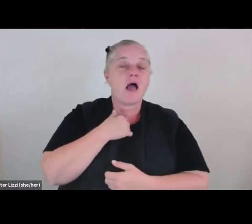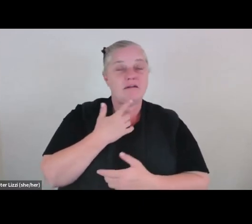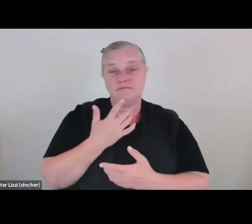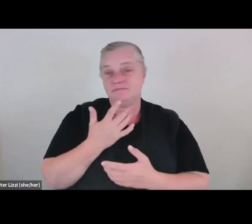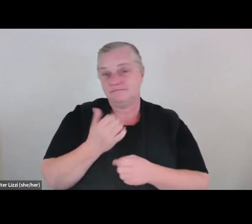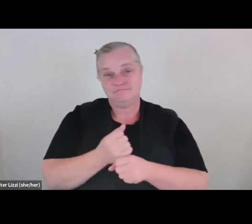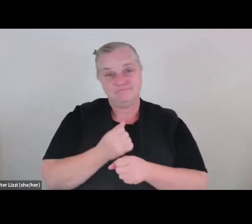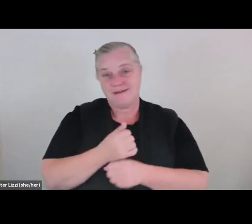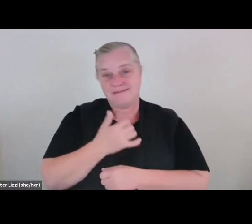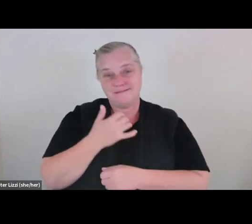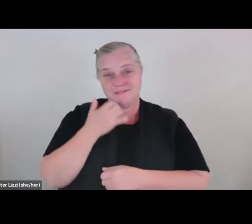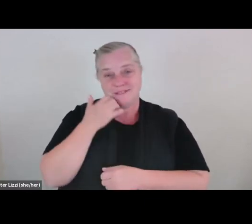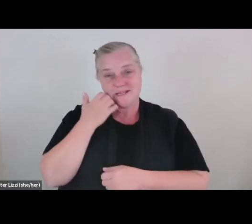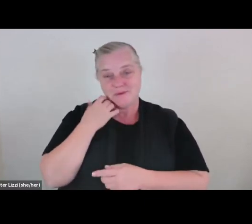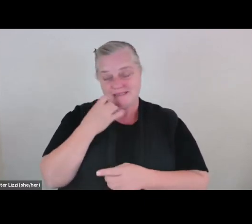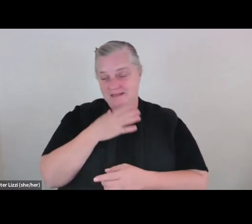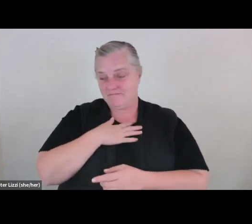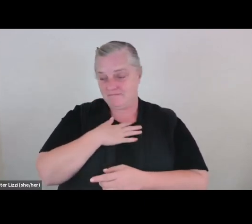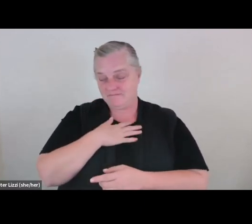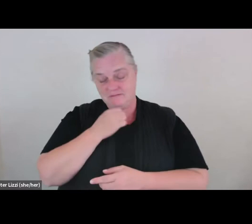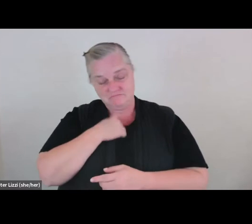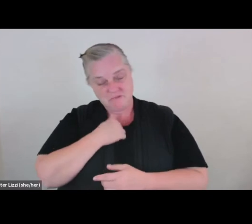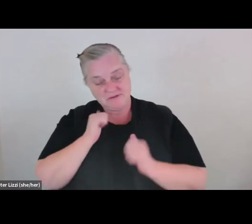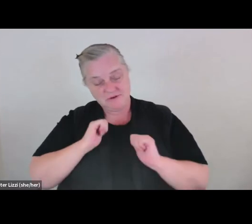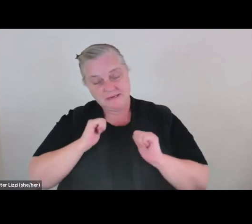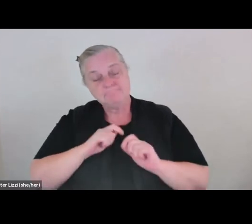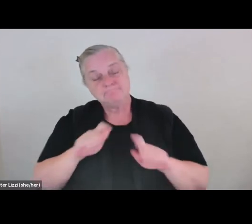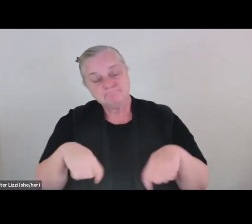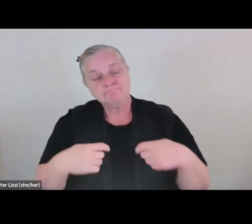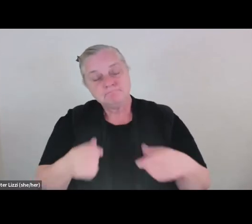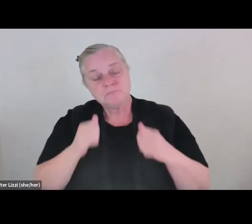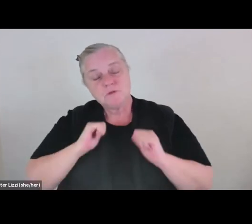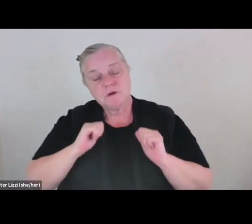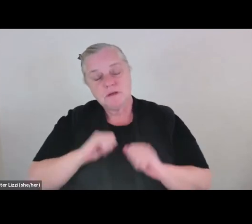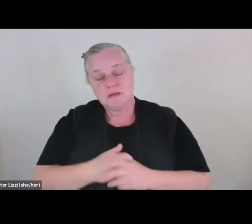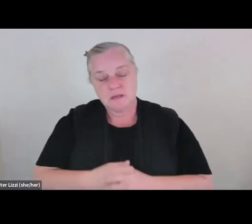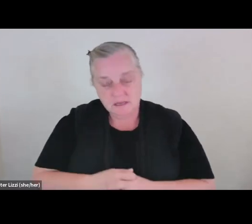some assumptions. And, at the end of those trainings, one of those